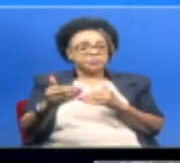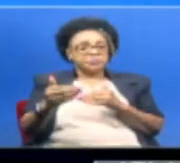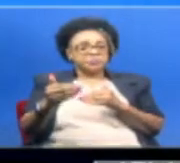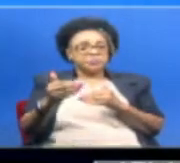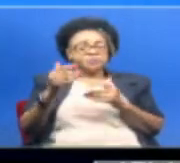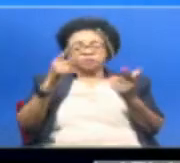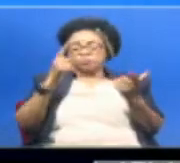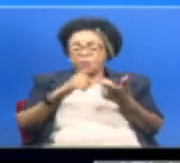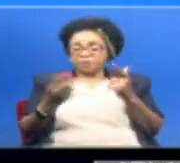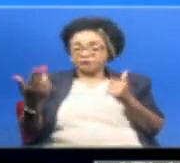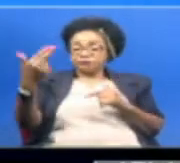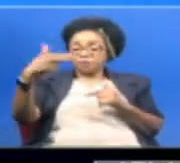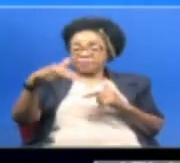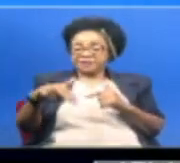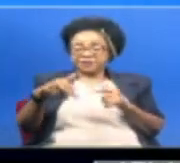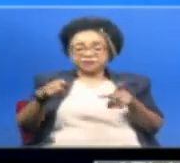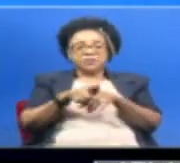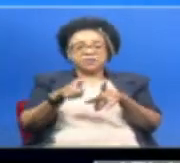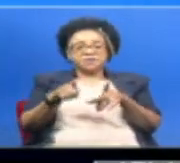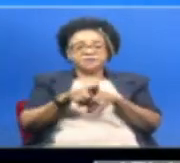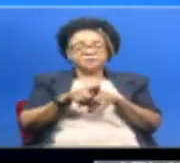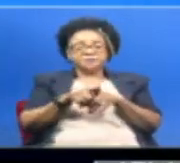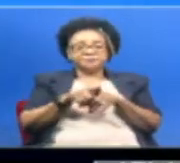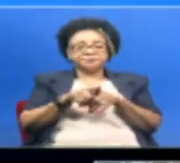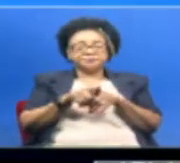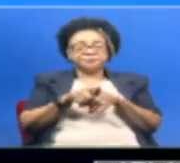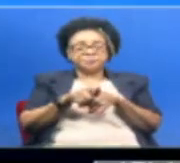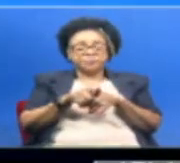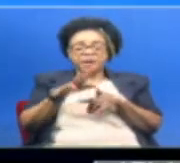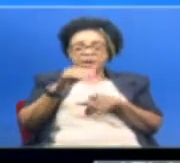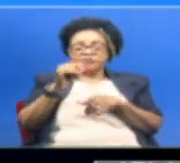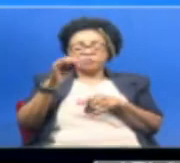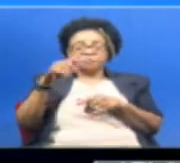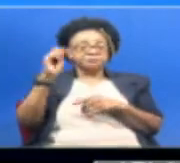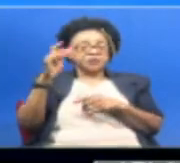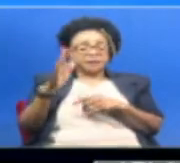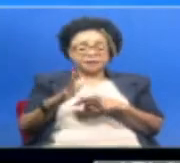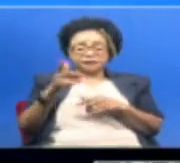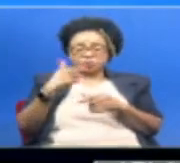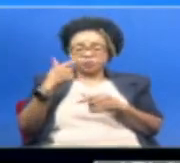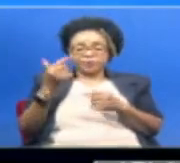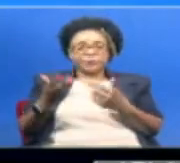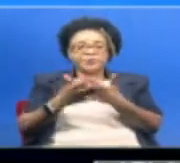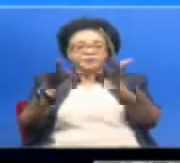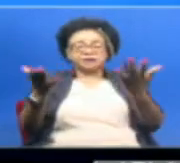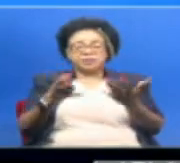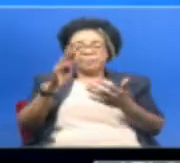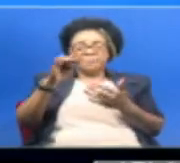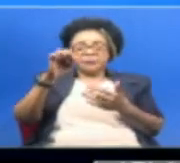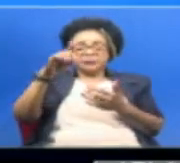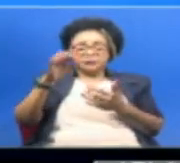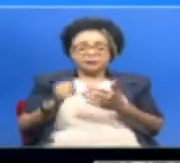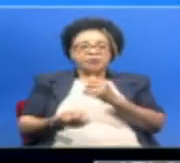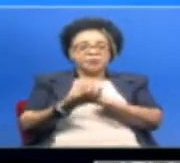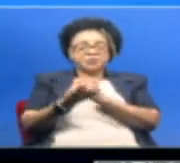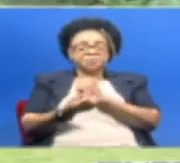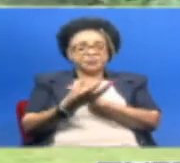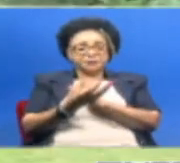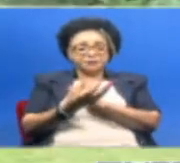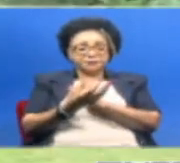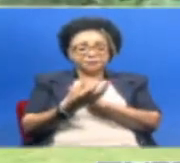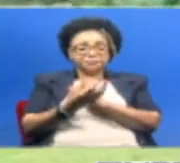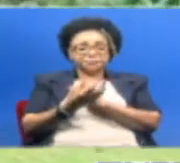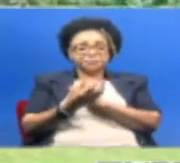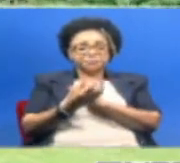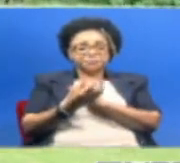fuel prices and an uproar from Kenyans, our senior reporter Melita Oletenges explains.